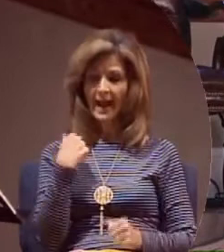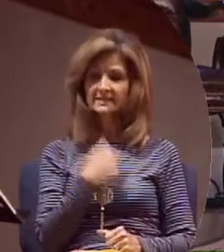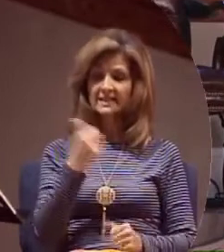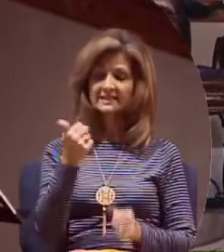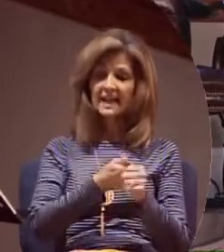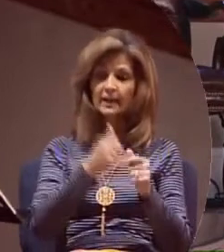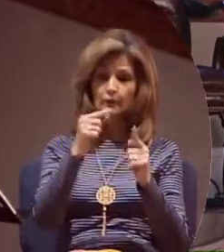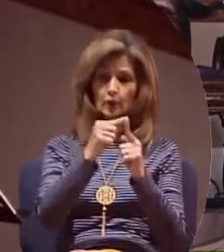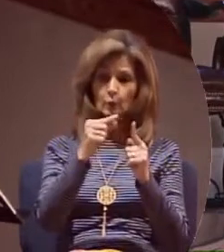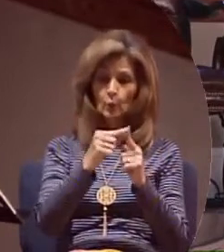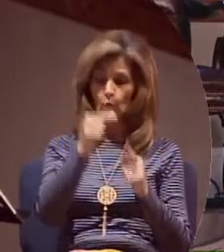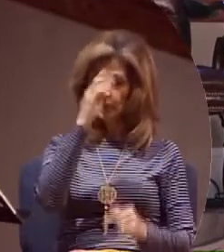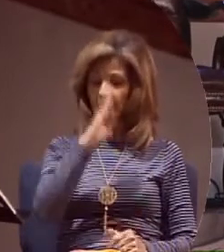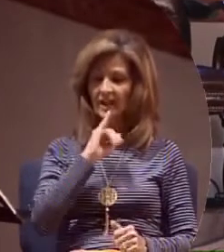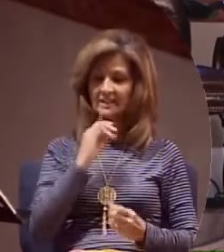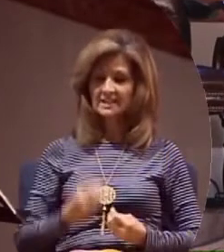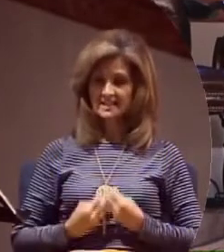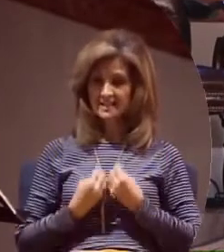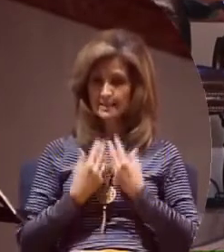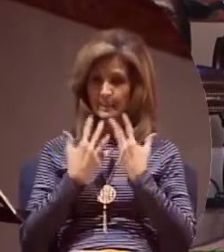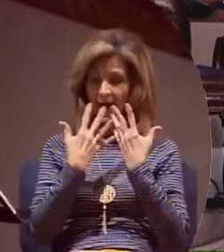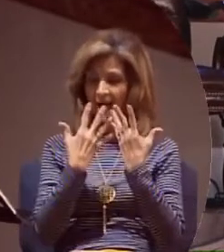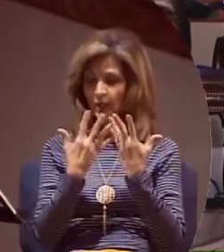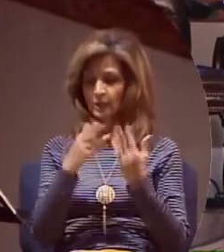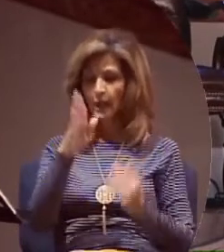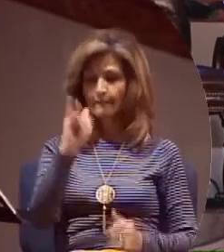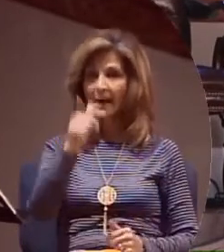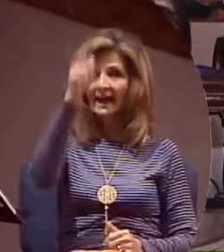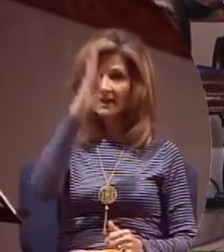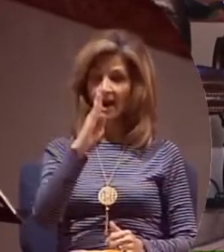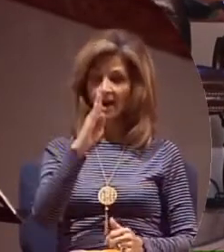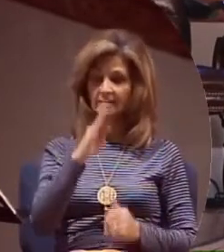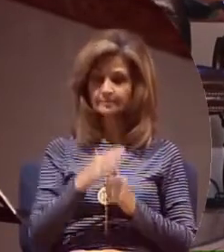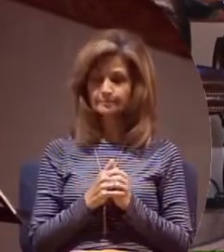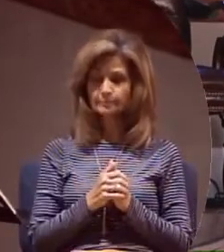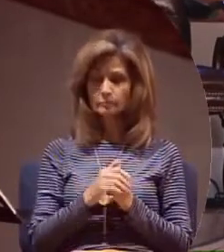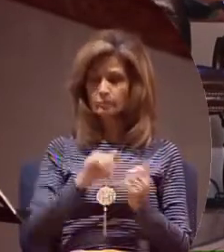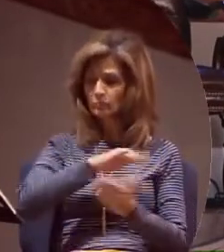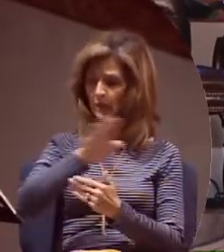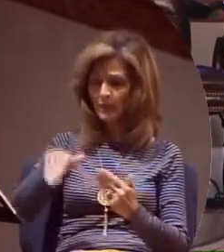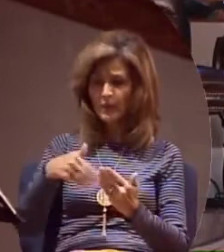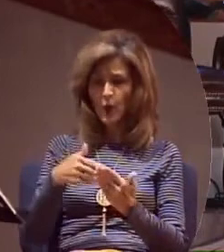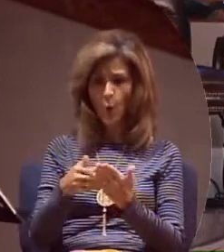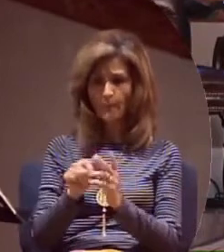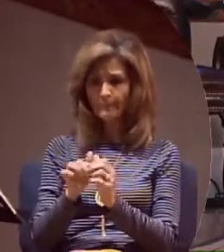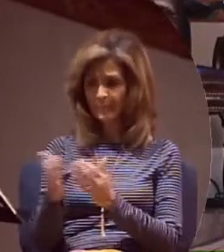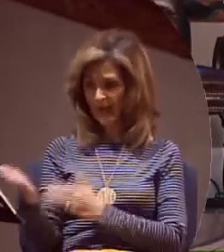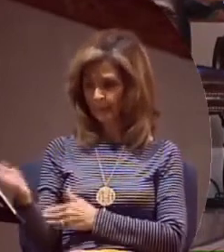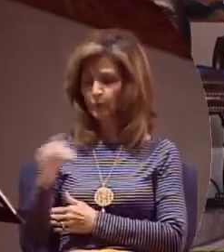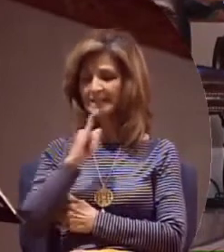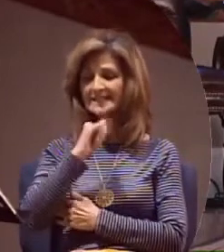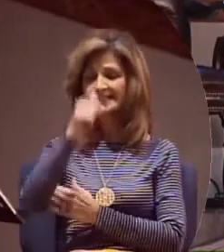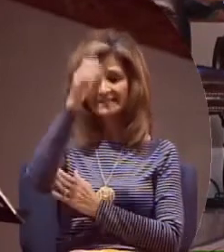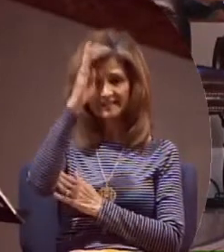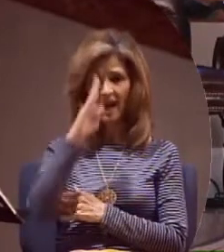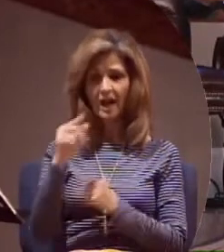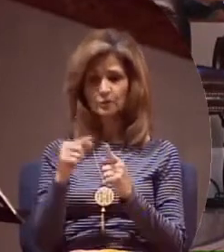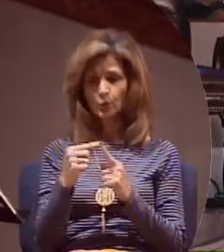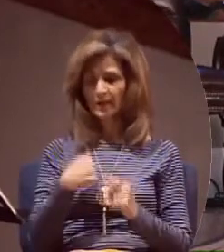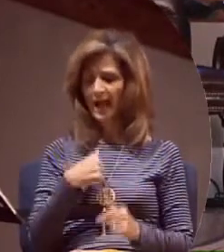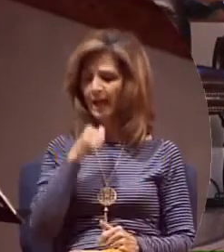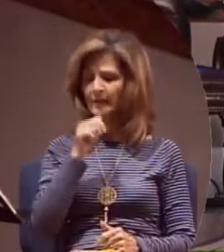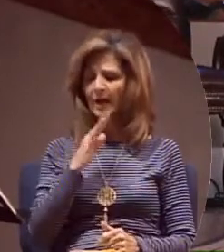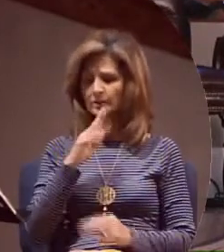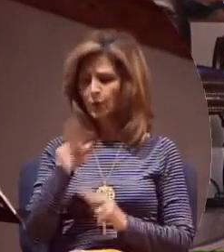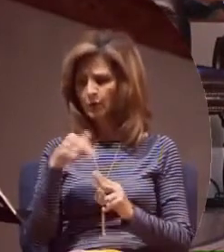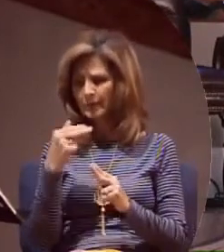word of God is inspired by God. The whole Bible is the Word of God. I'm not just talking